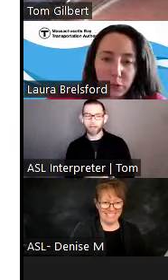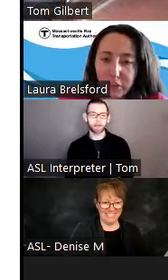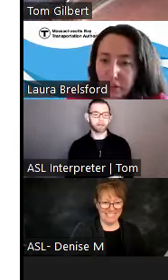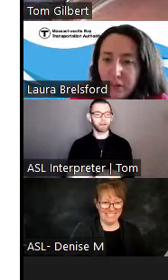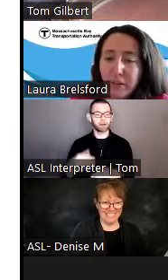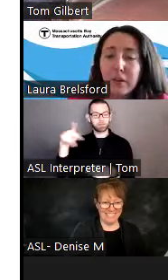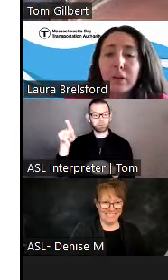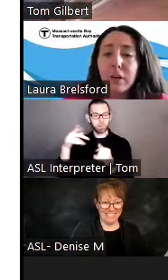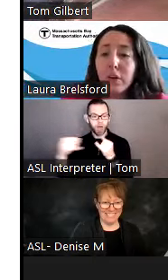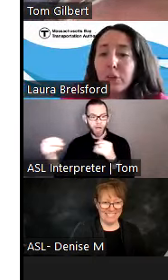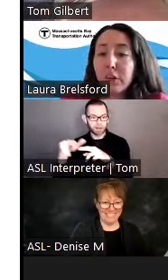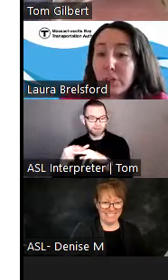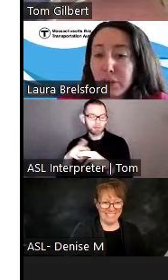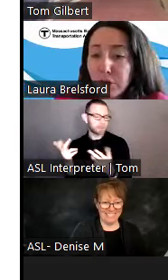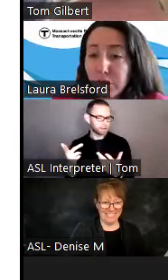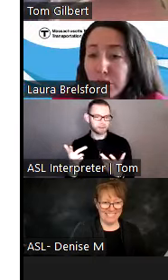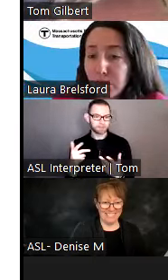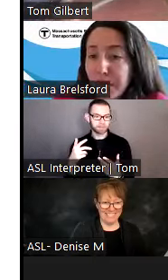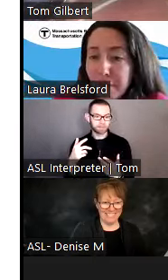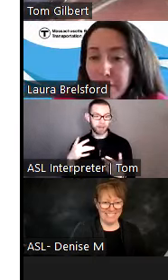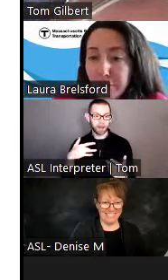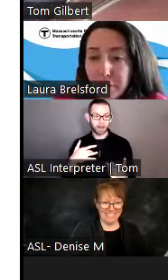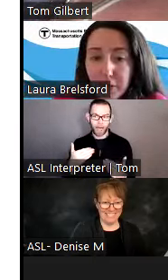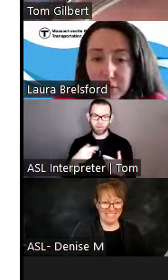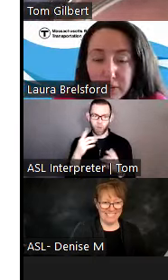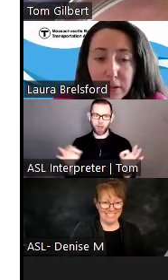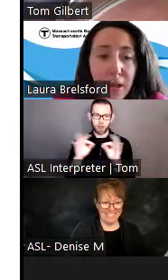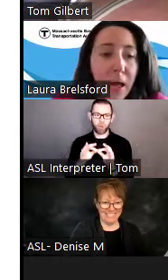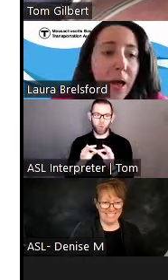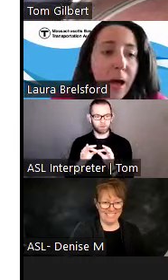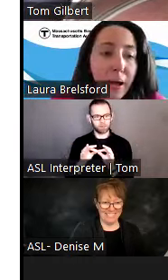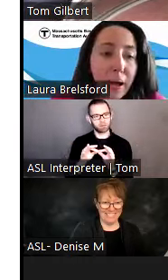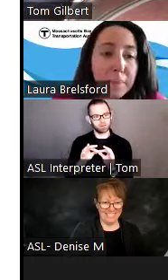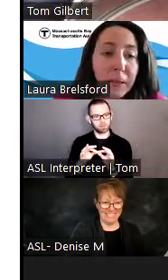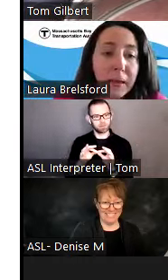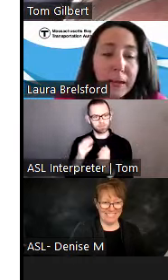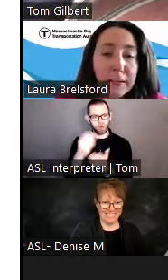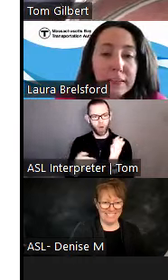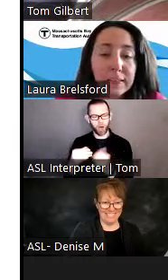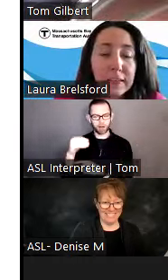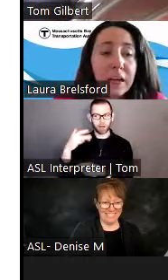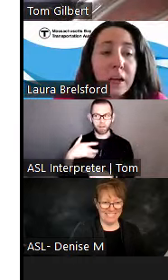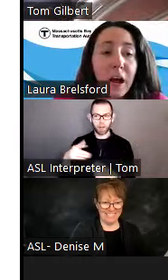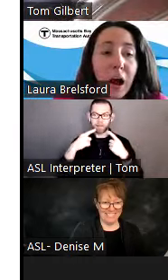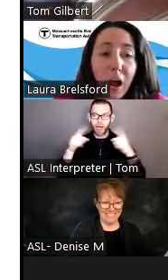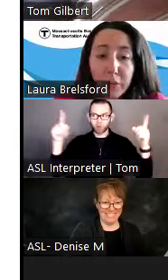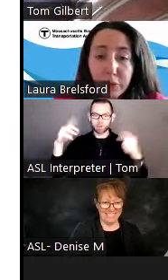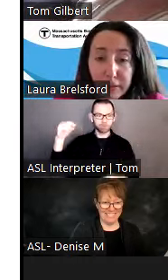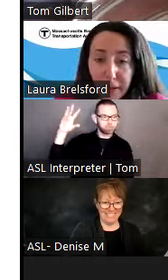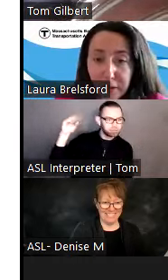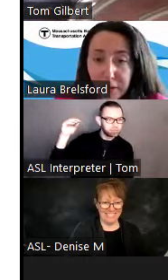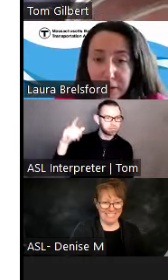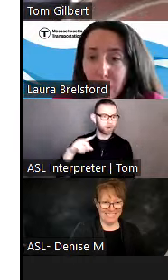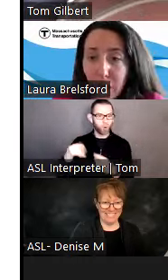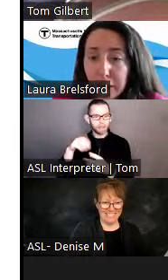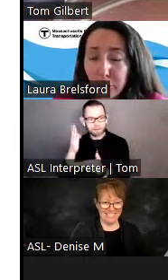most critical features we have on our vehicles. And on the red